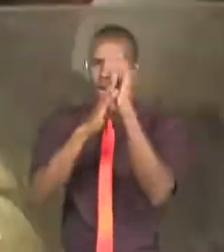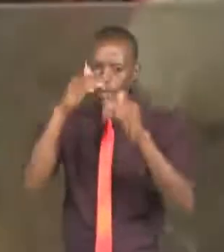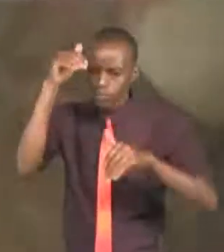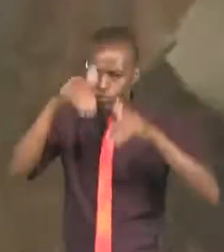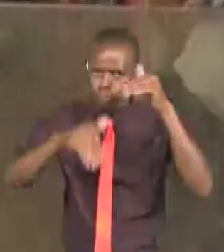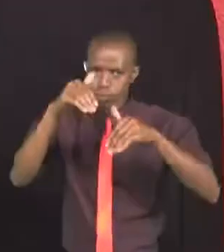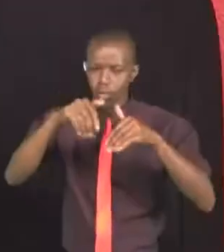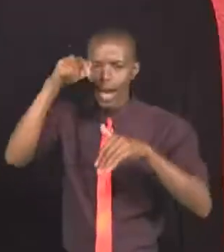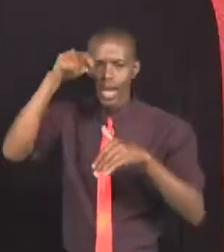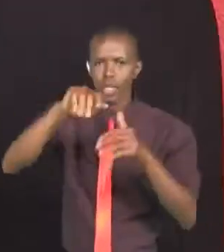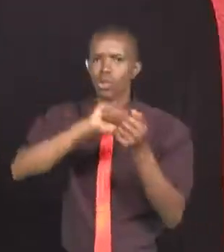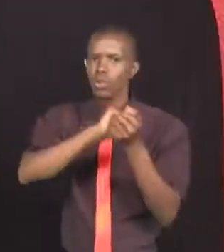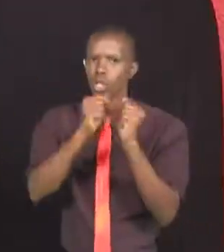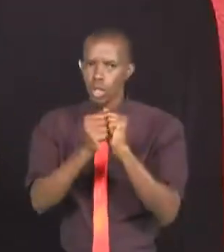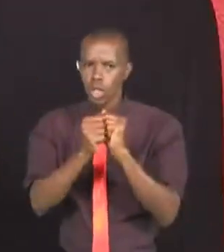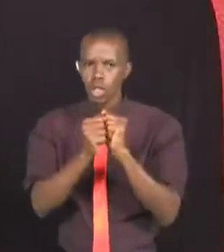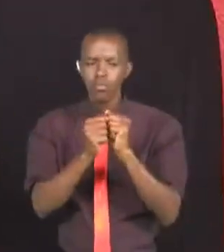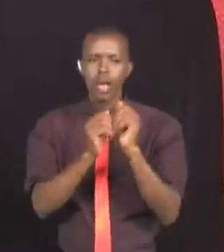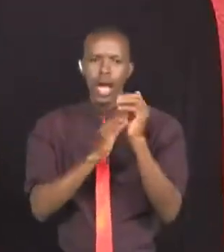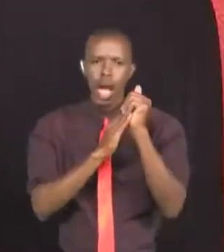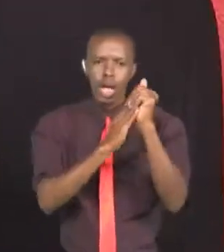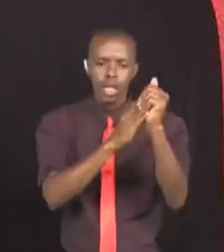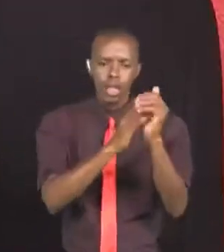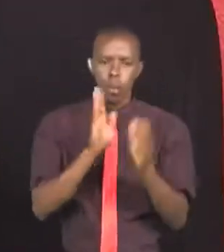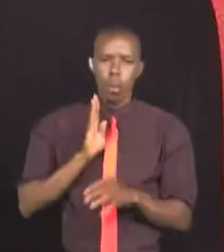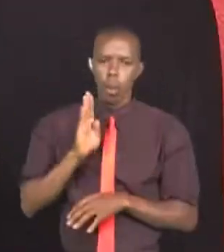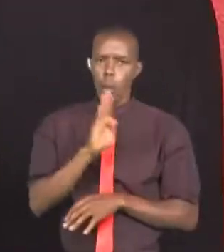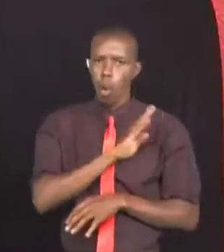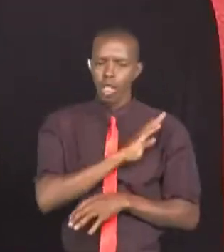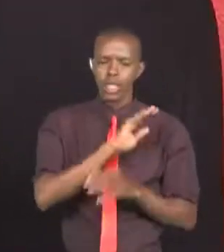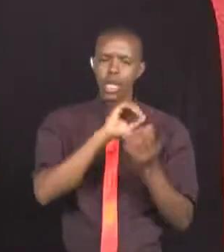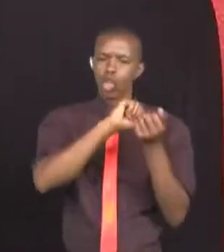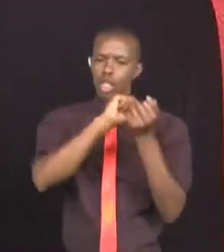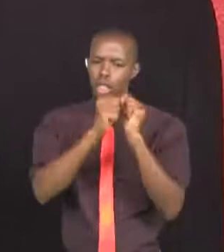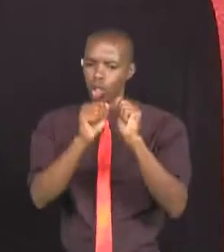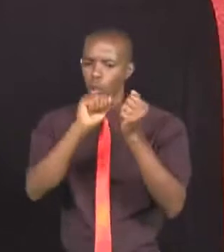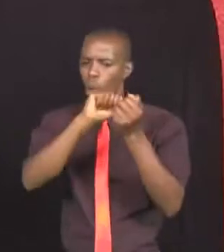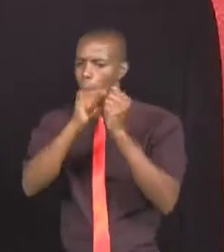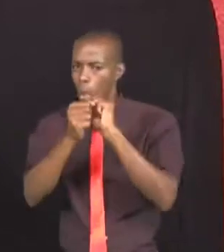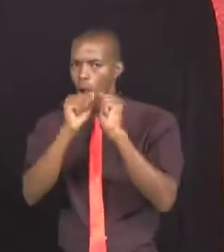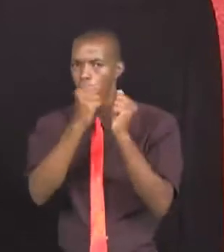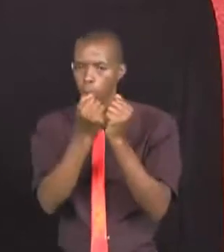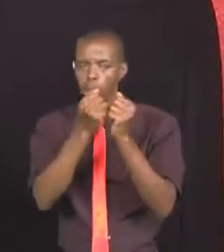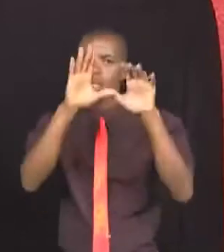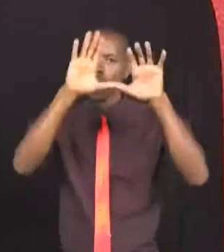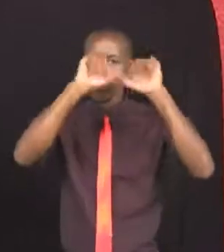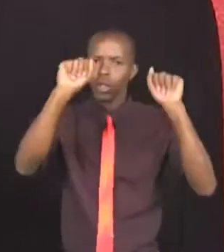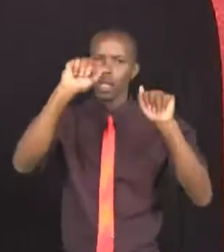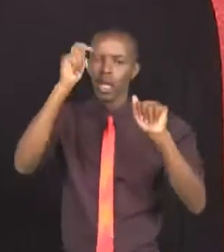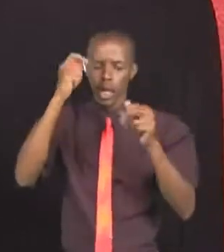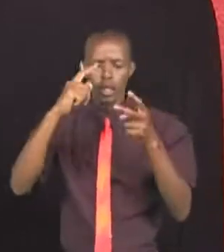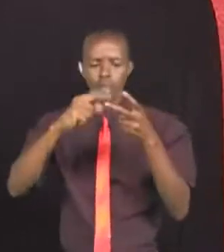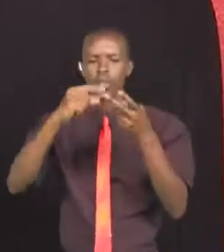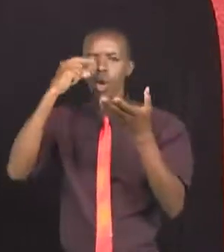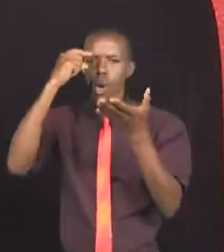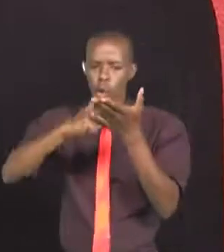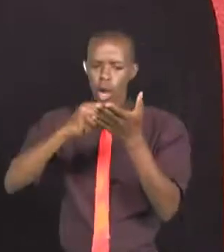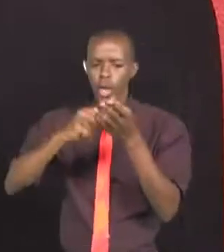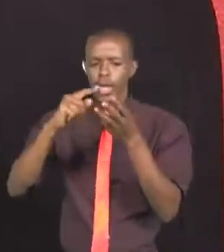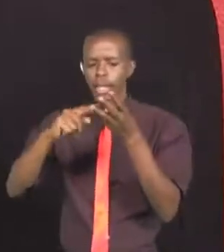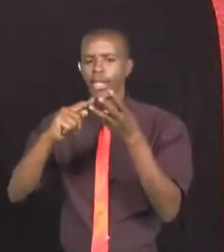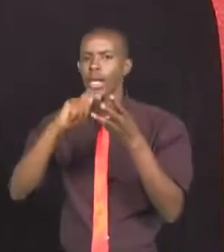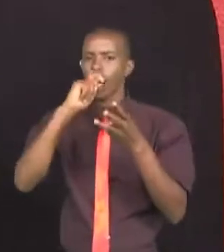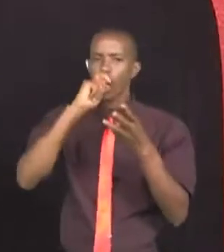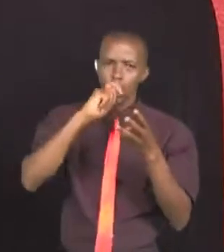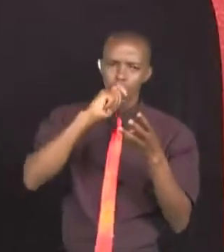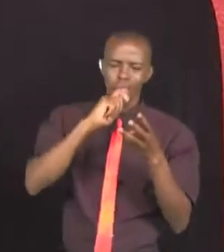to change. The leadership of that body is rotational. It's the president of Kenya, the president of Uganda, the president of Tanzania.